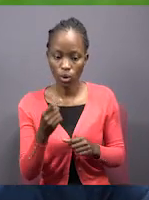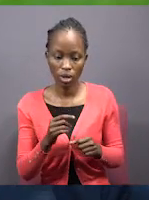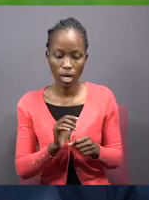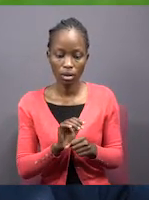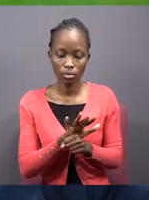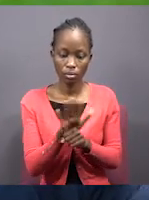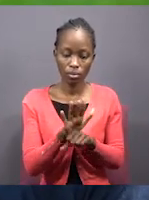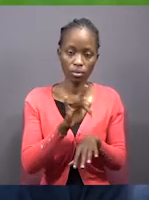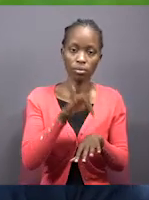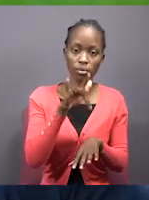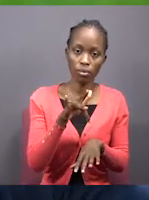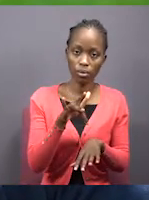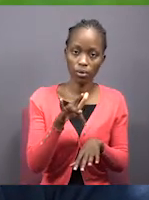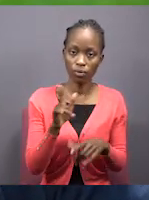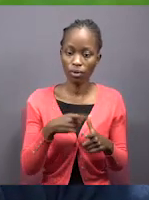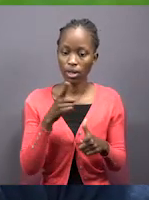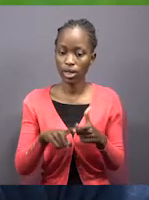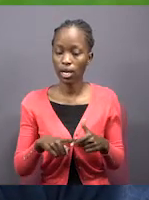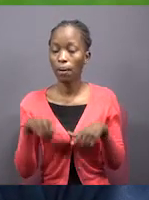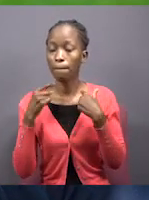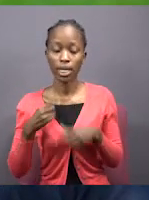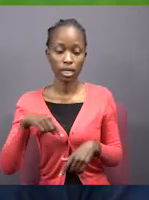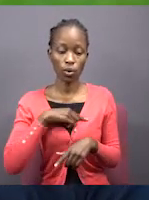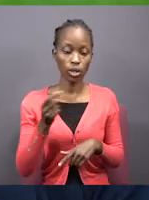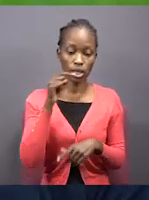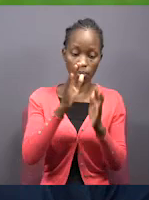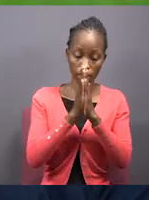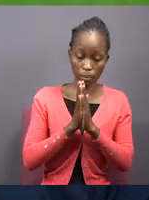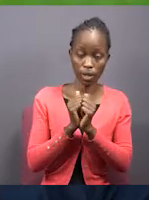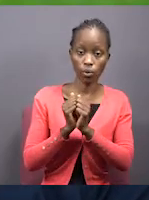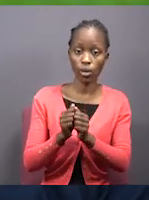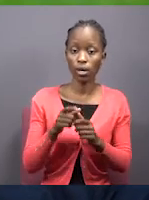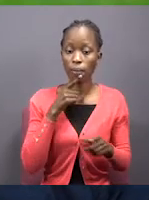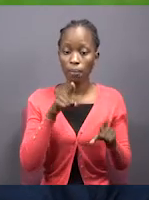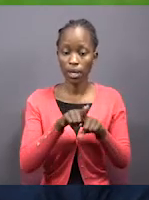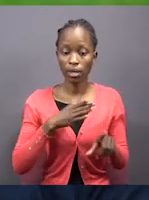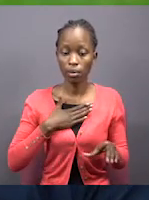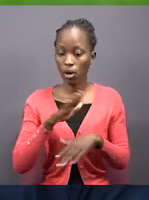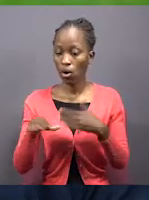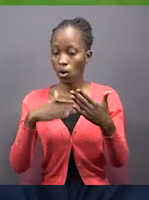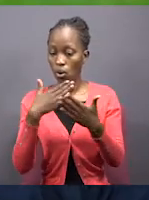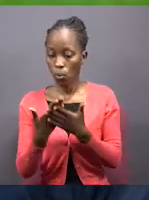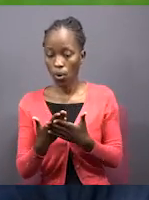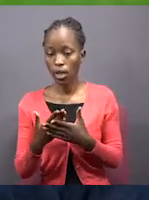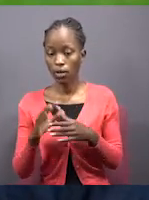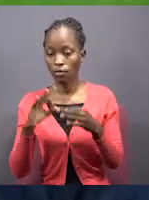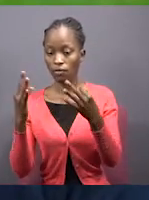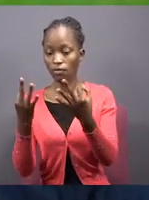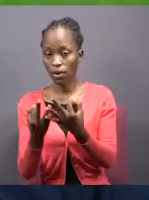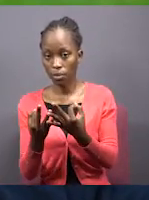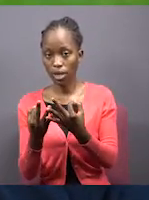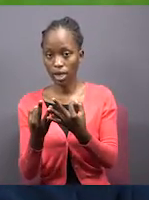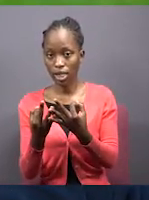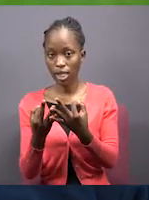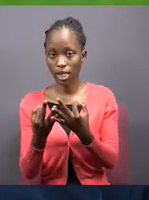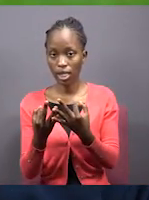with him. The whole family was tested again, and I had a shy feeling of this